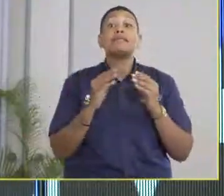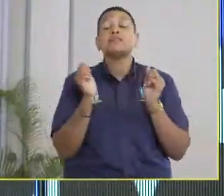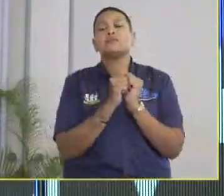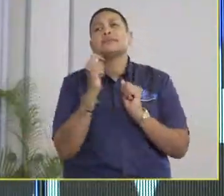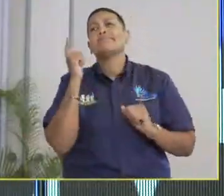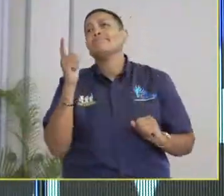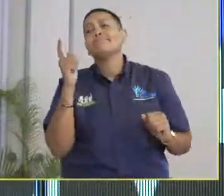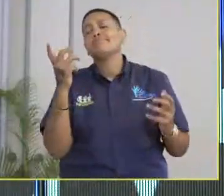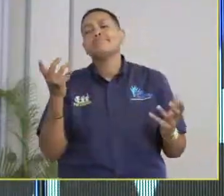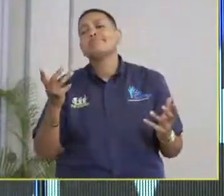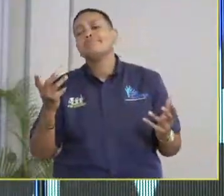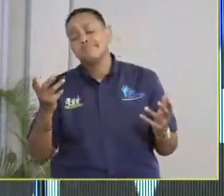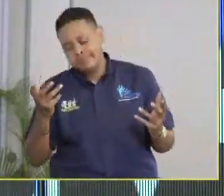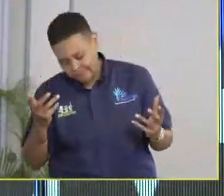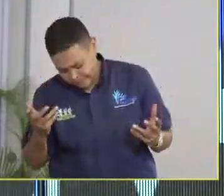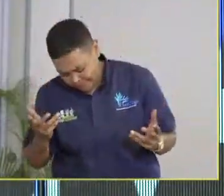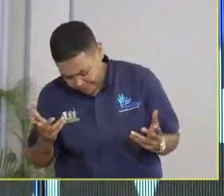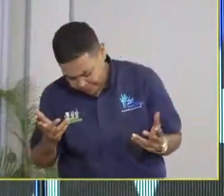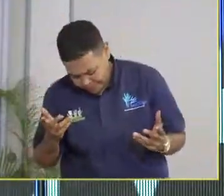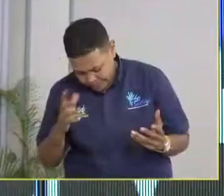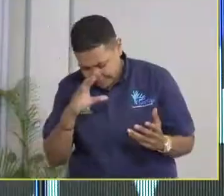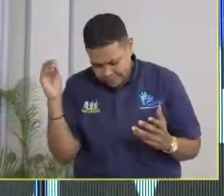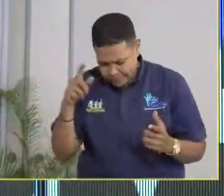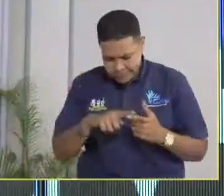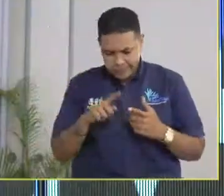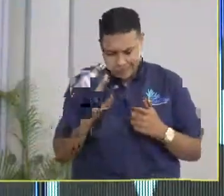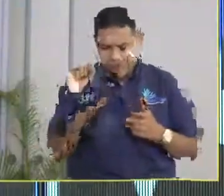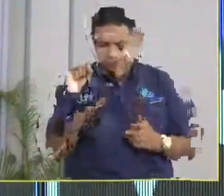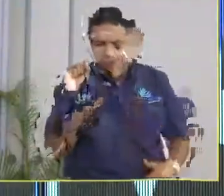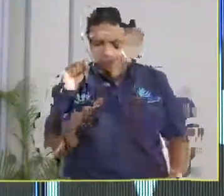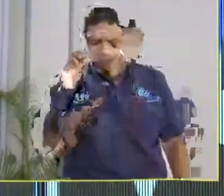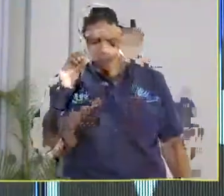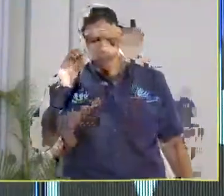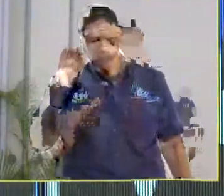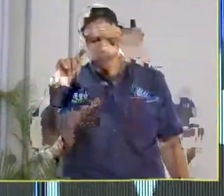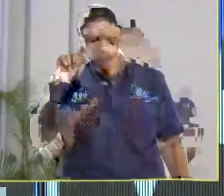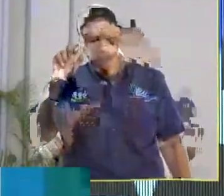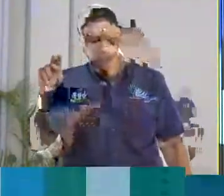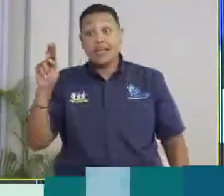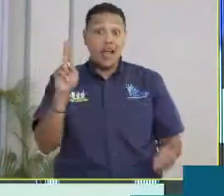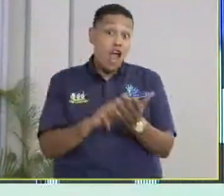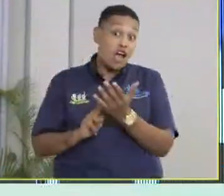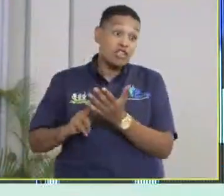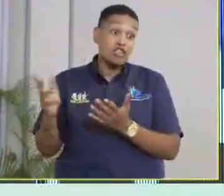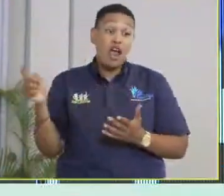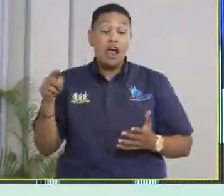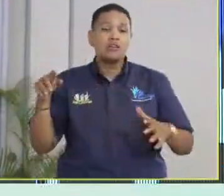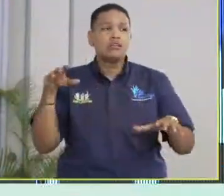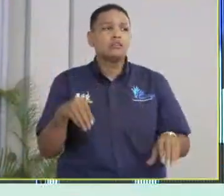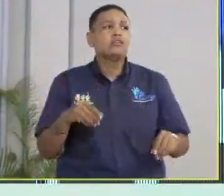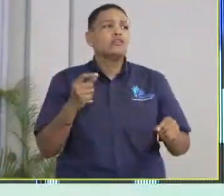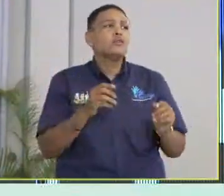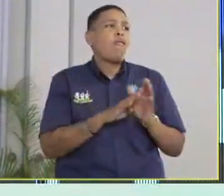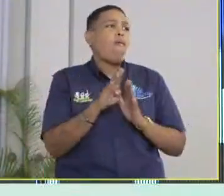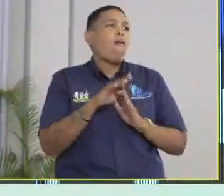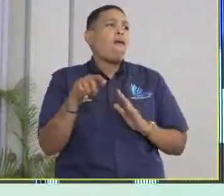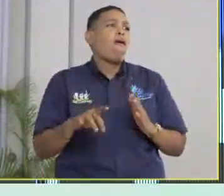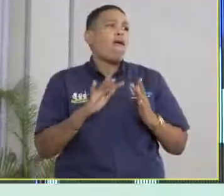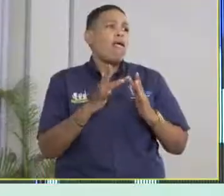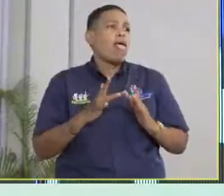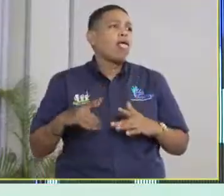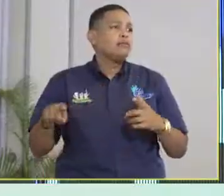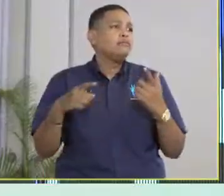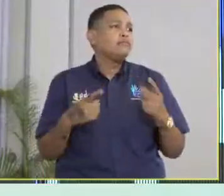with the company, SoftNG, that was contracted to develop this